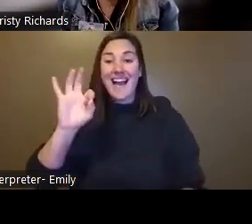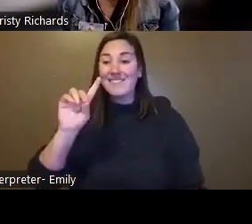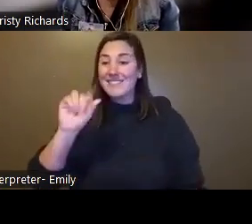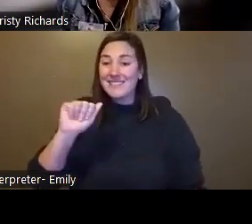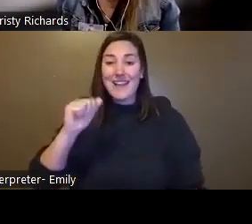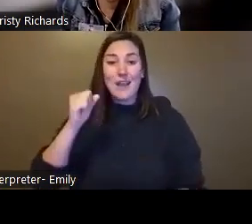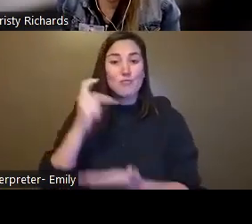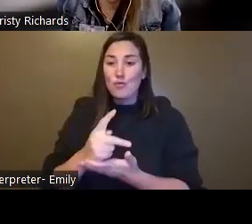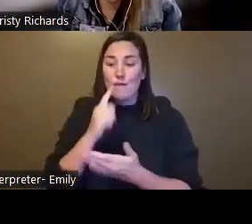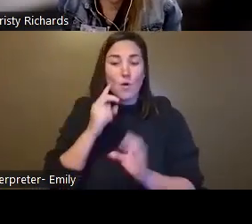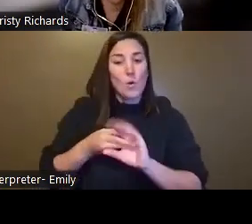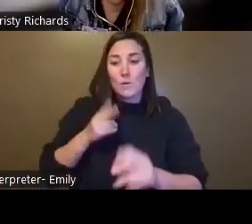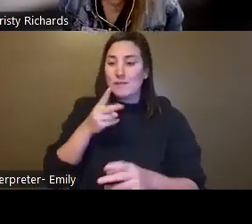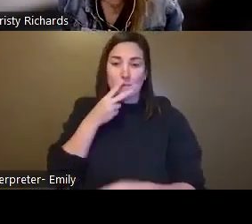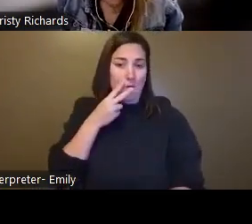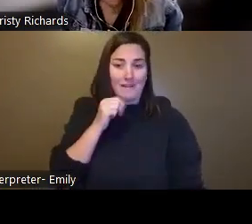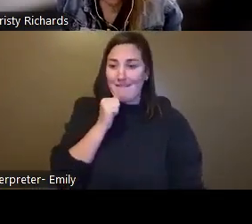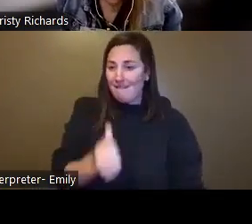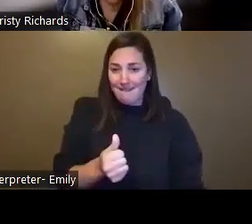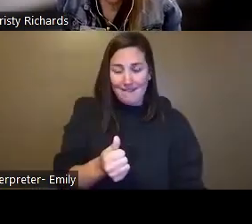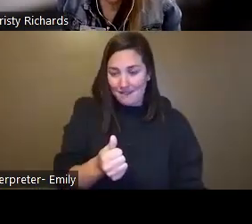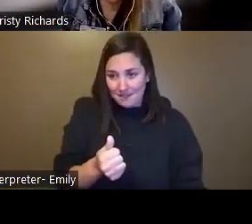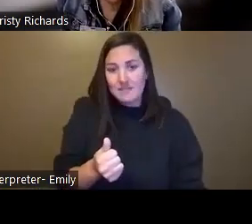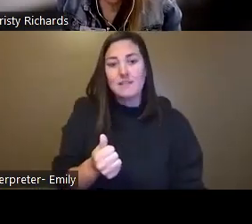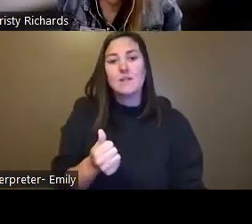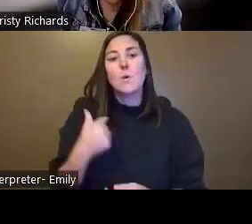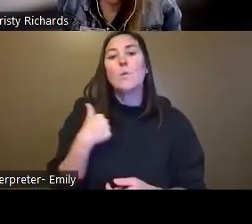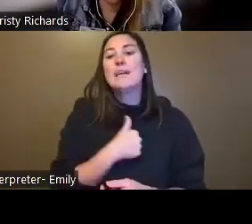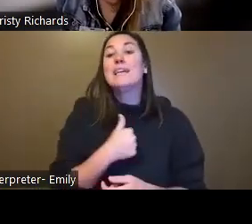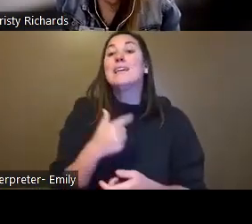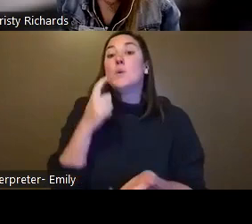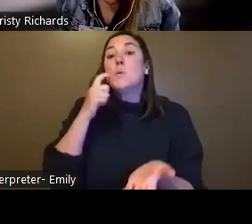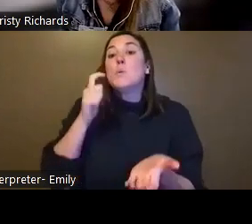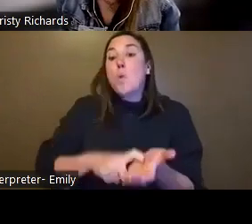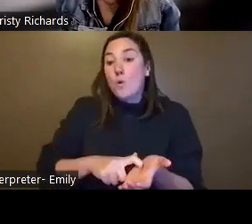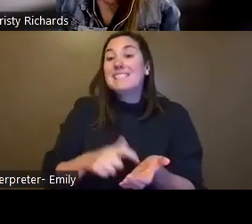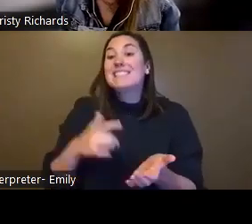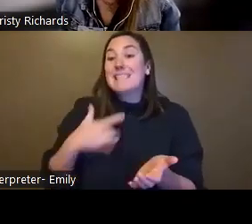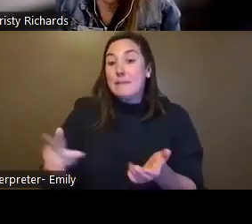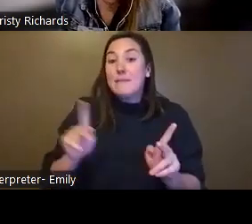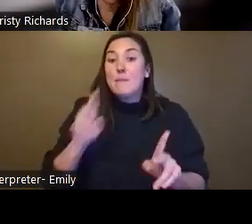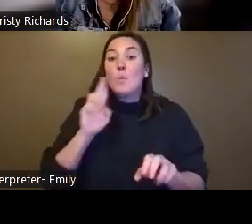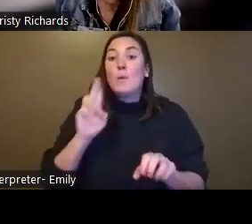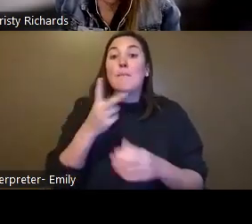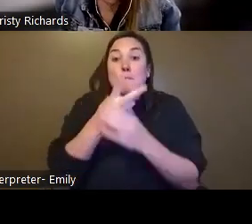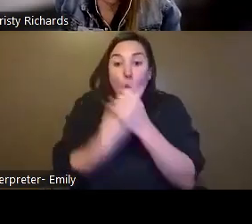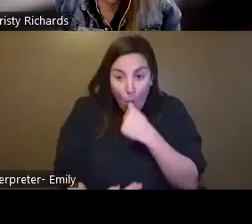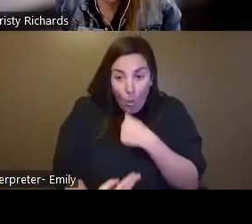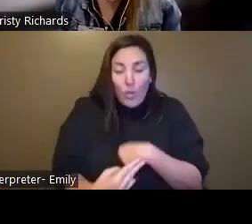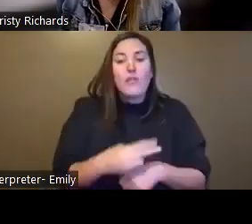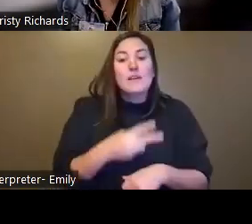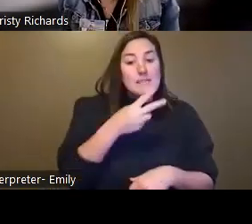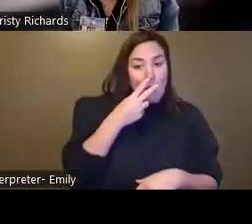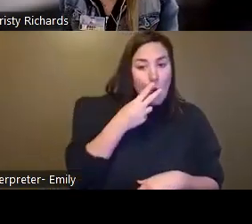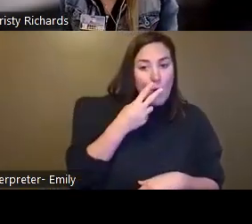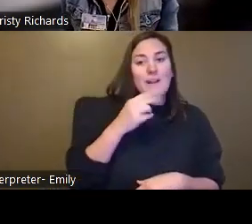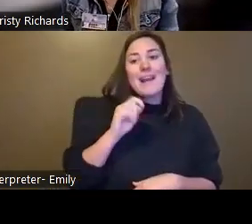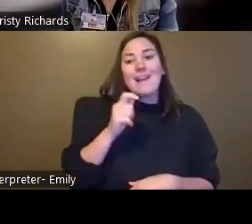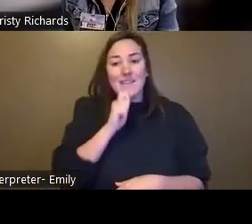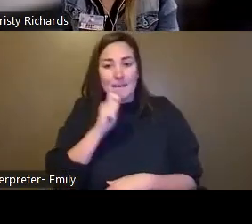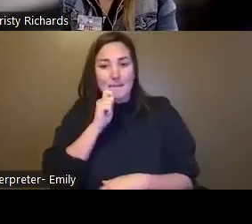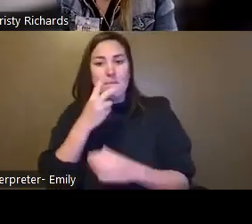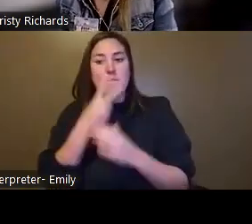product. What we see statistically is dual use of vaping and cigarettes is the outcome for most